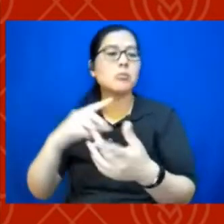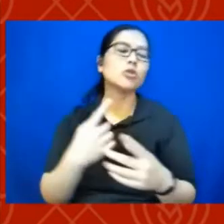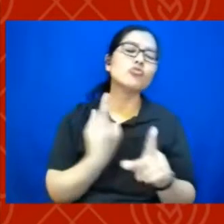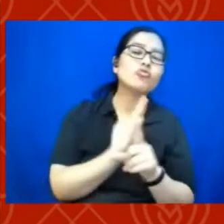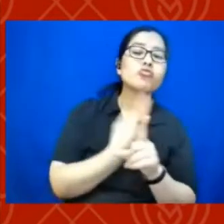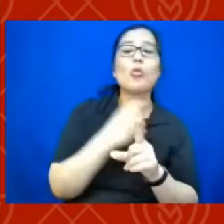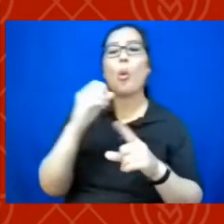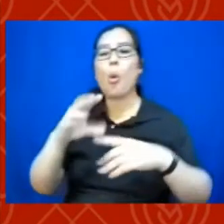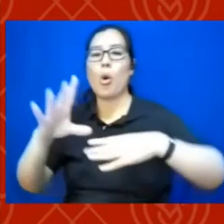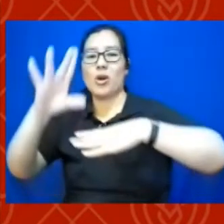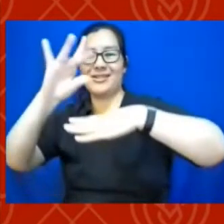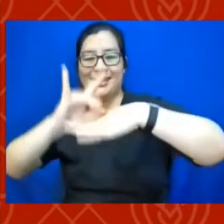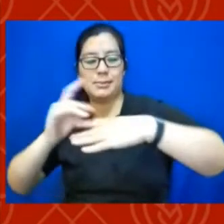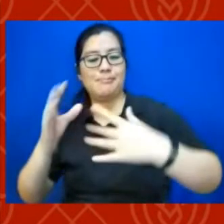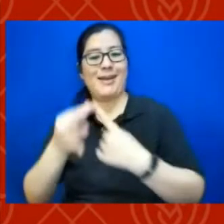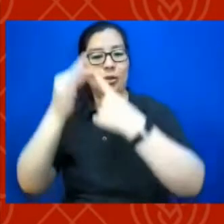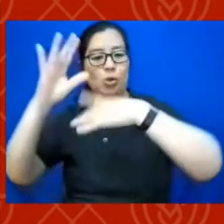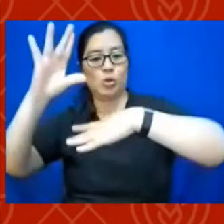a